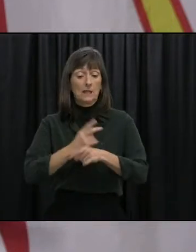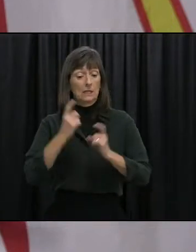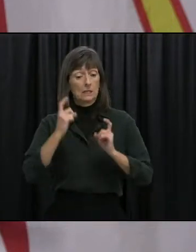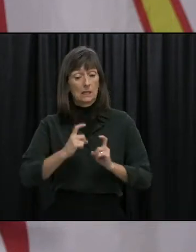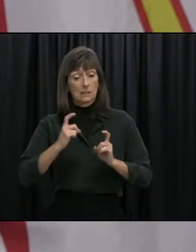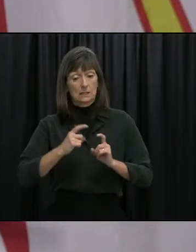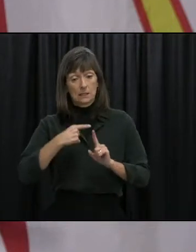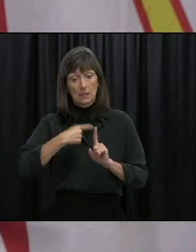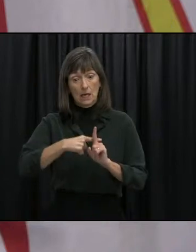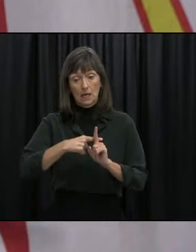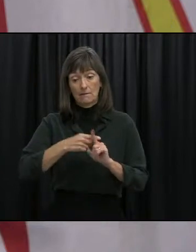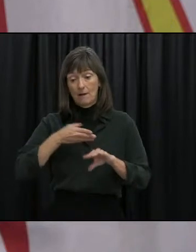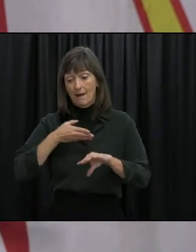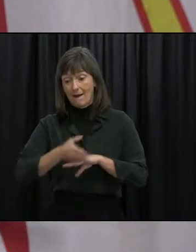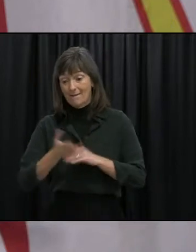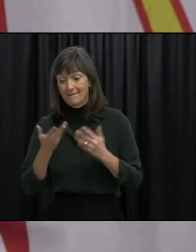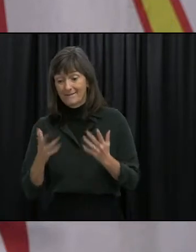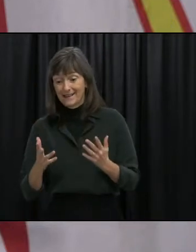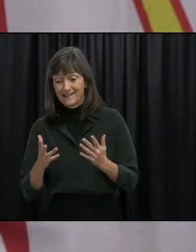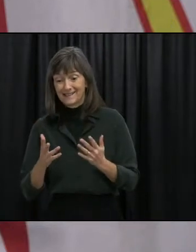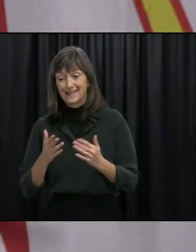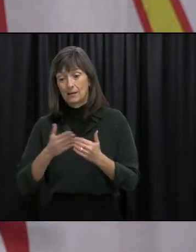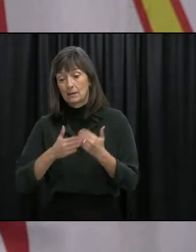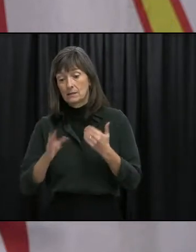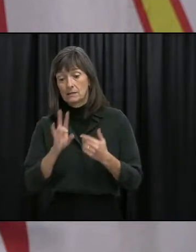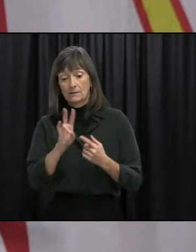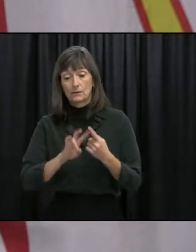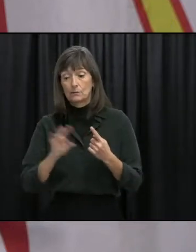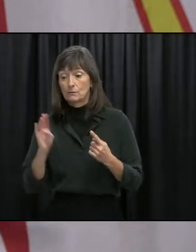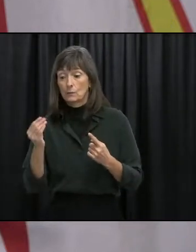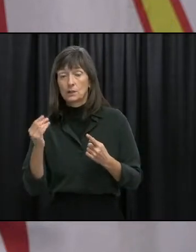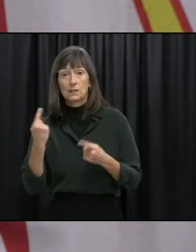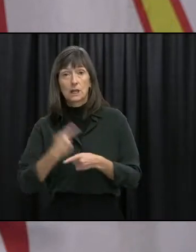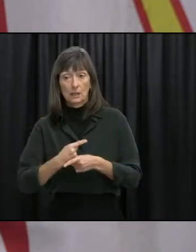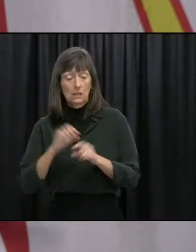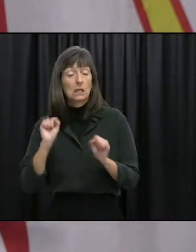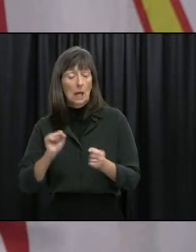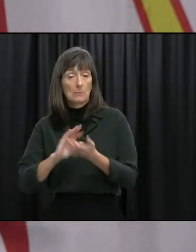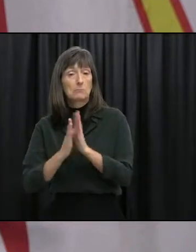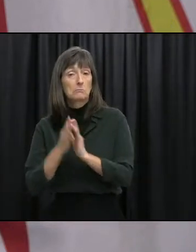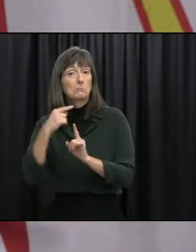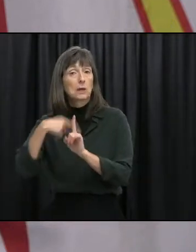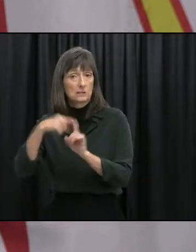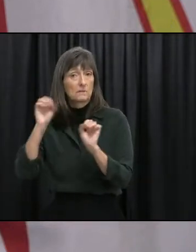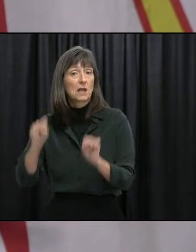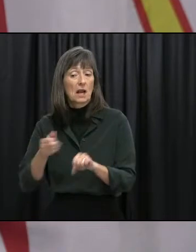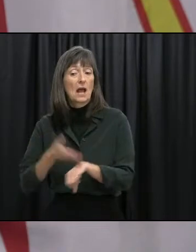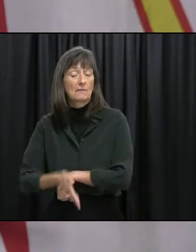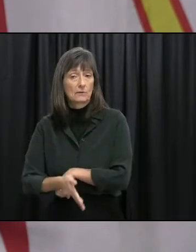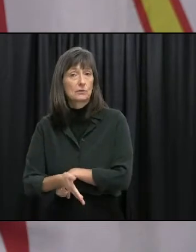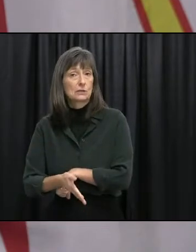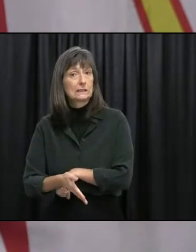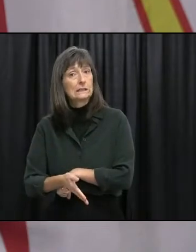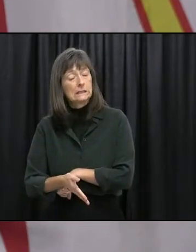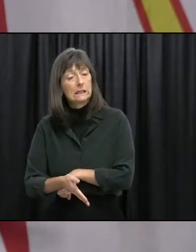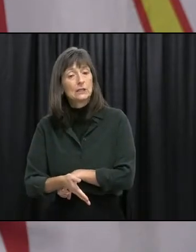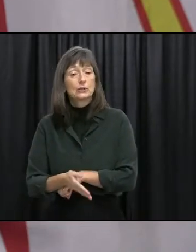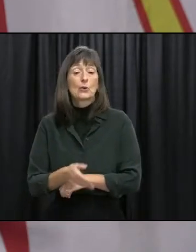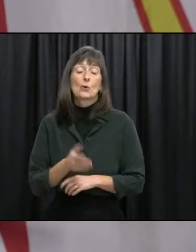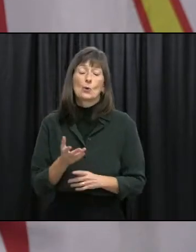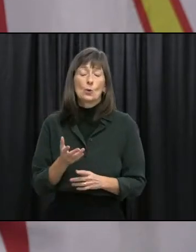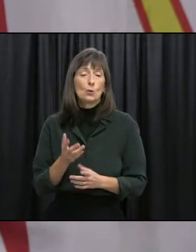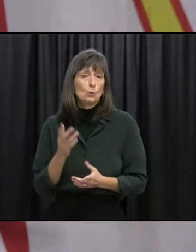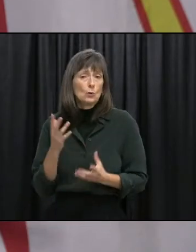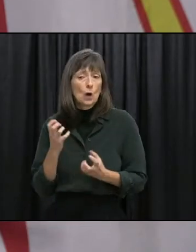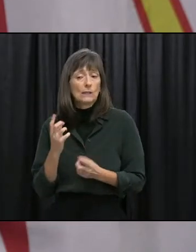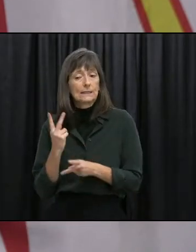And we certainly want to reduce our risk of importation as much as possible. This is one group that we